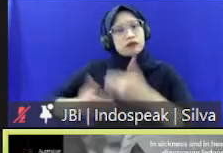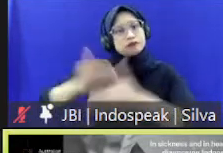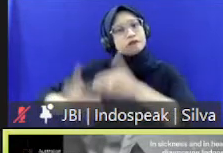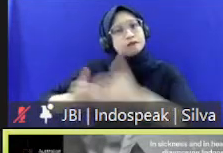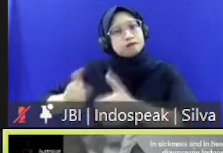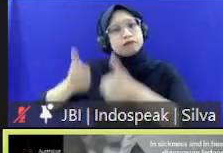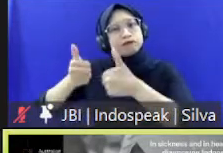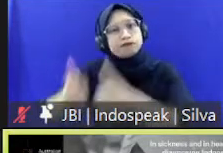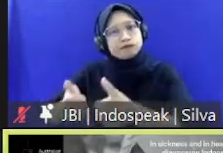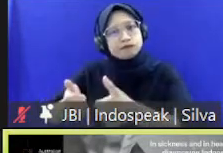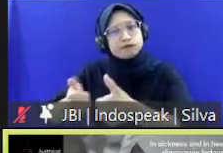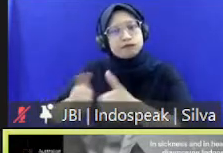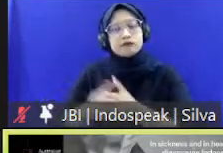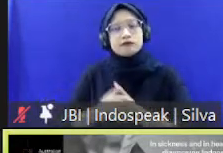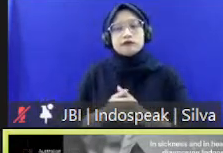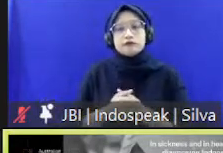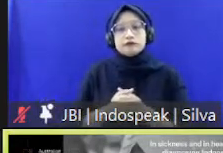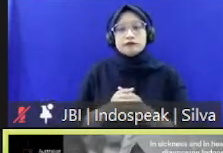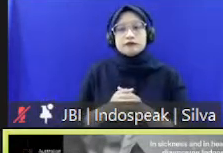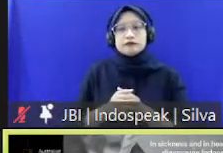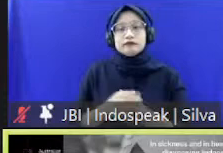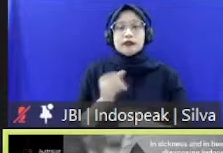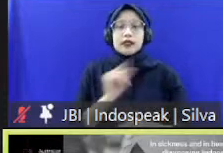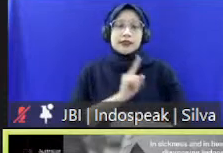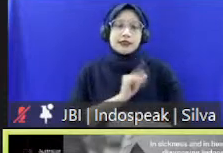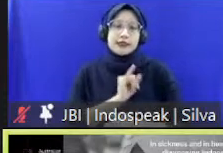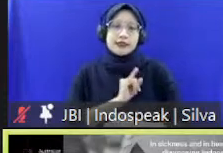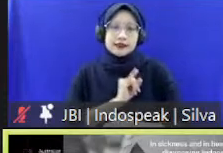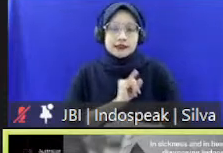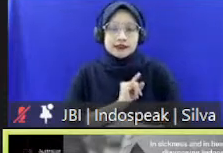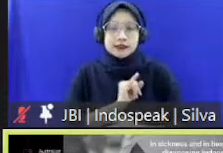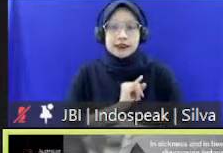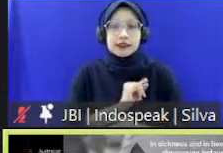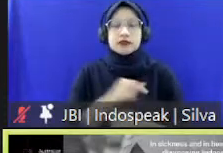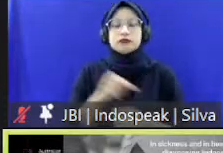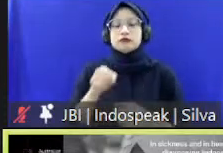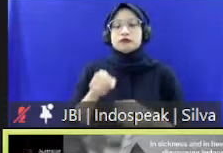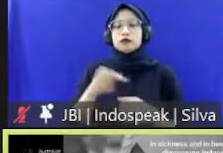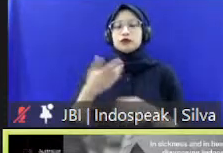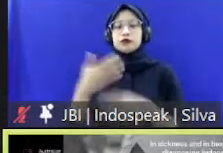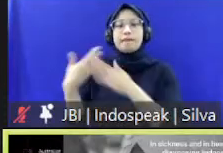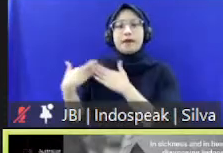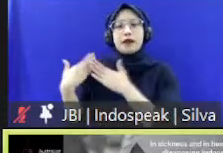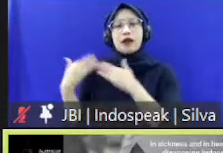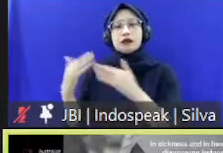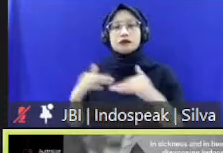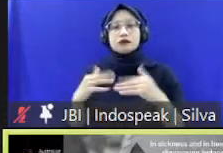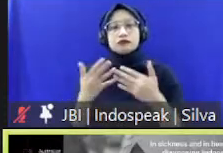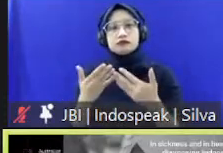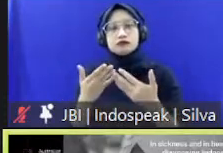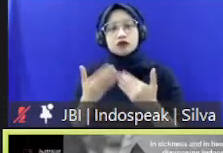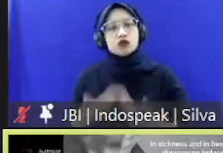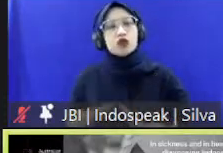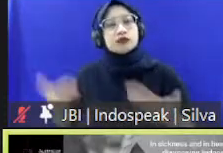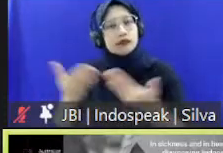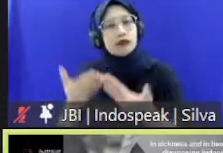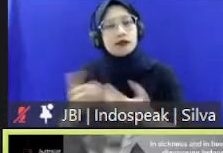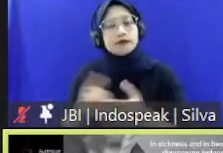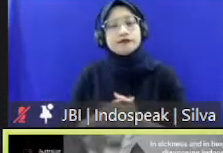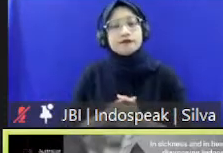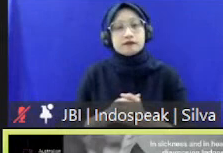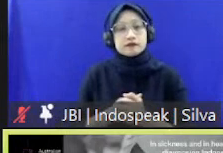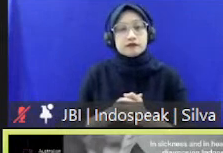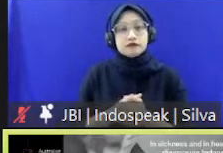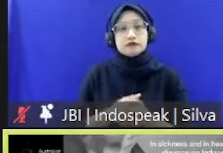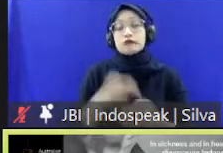it's self-identity, its resilience, and its social role or position. Meanwhile, Indonesia's